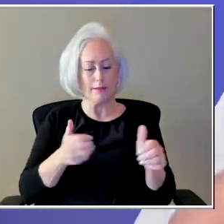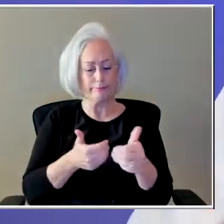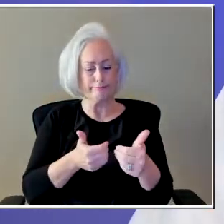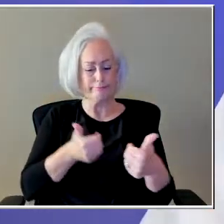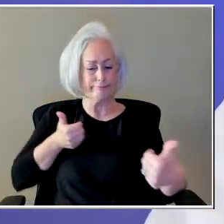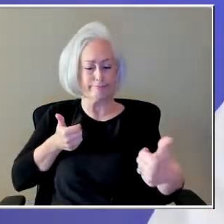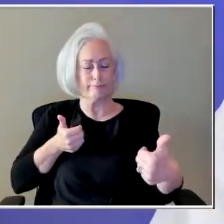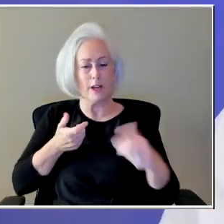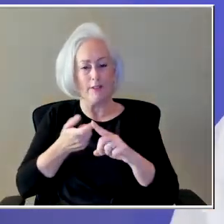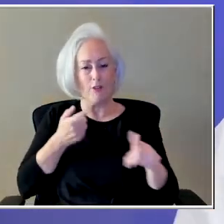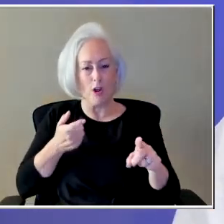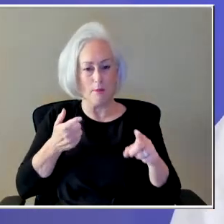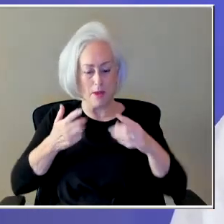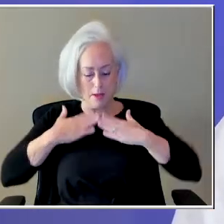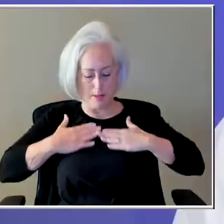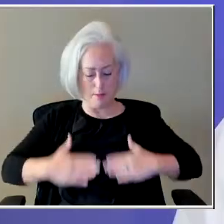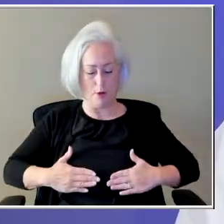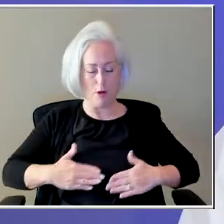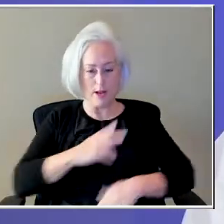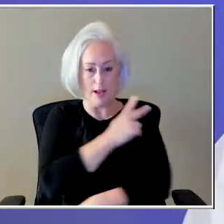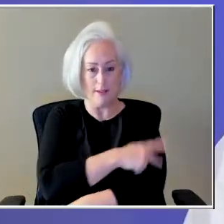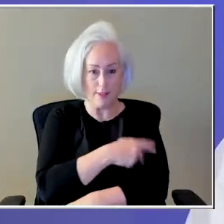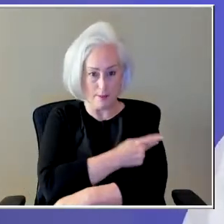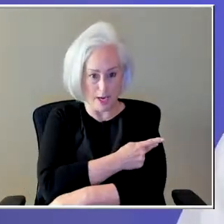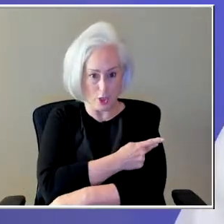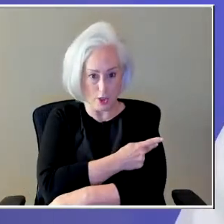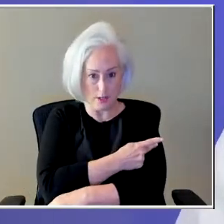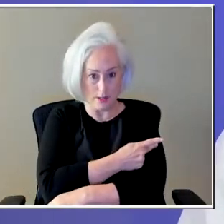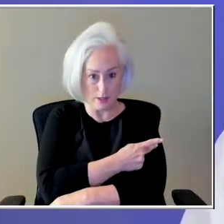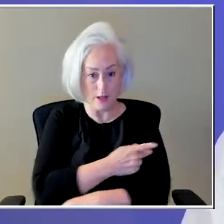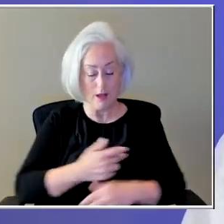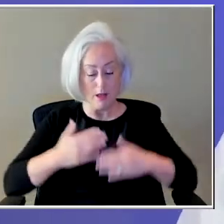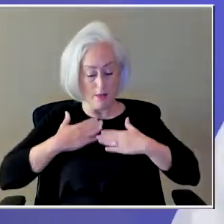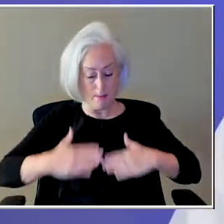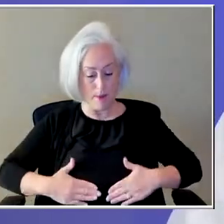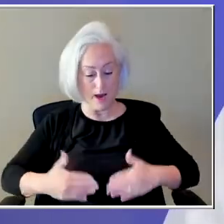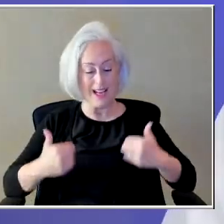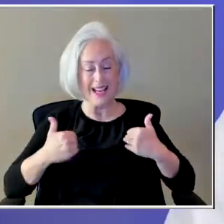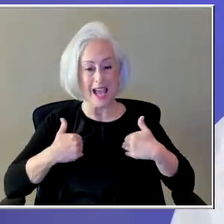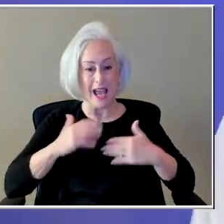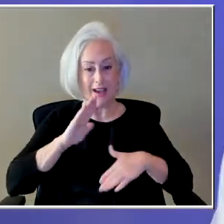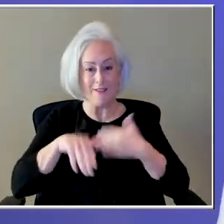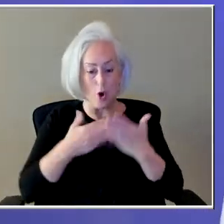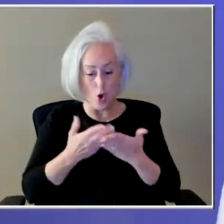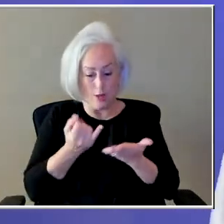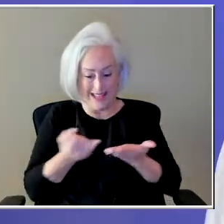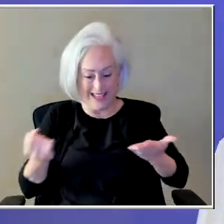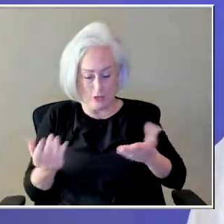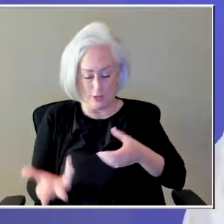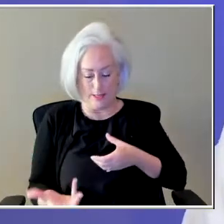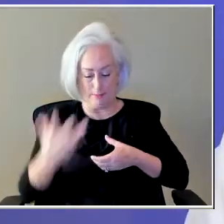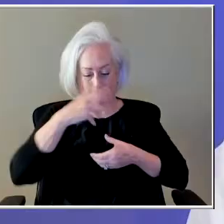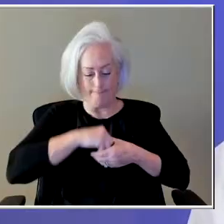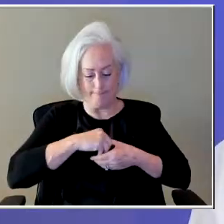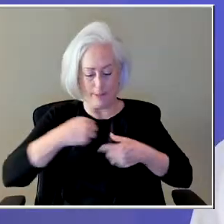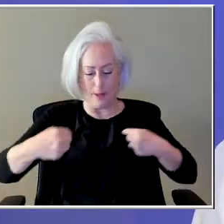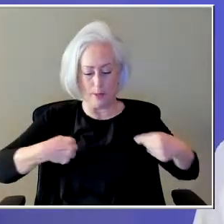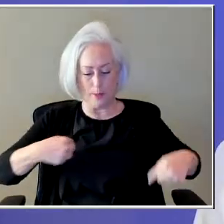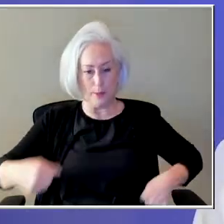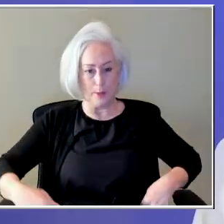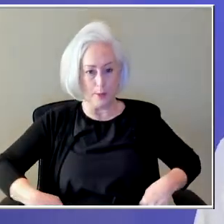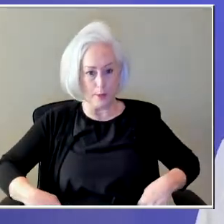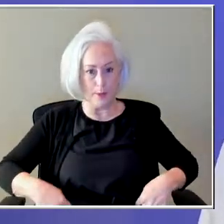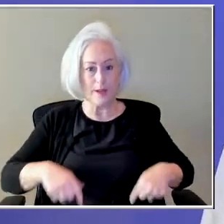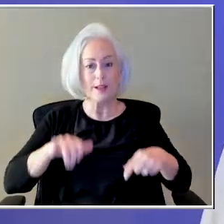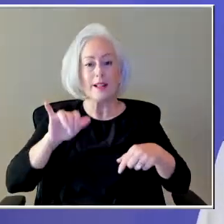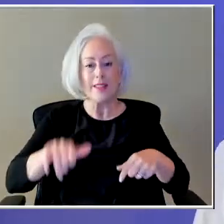houses all the instruments that are being used to do the surgery. Obviously, these have now expanded into orthopedic, neurosurgery,